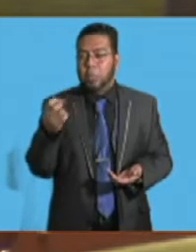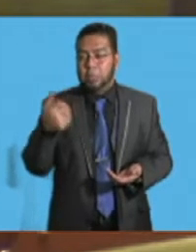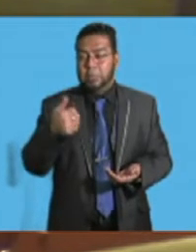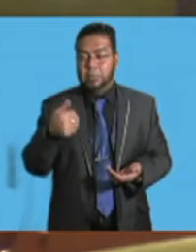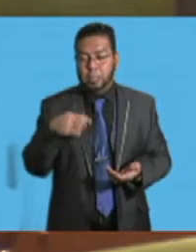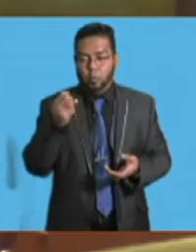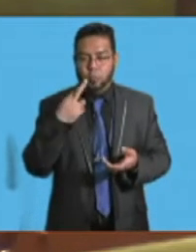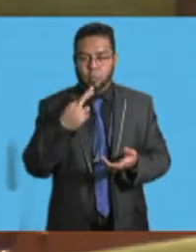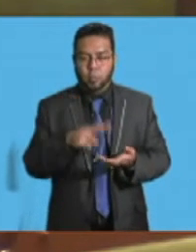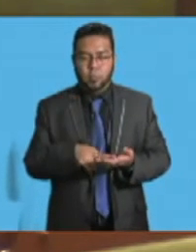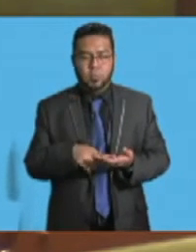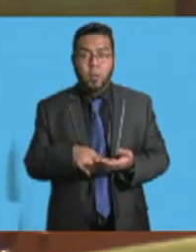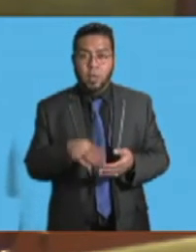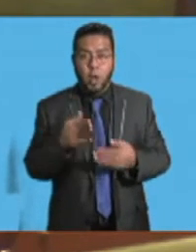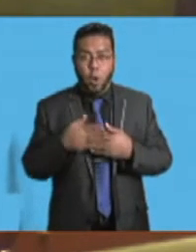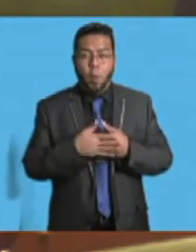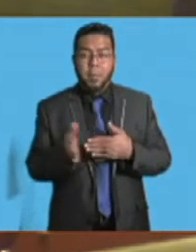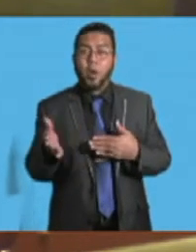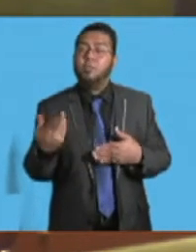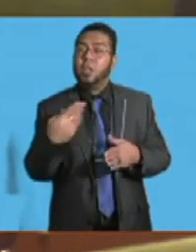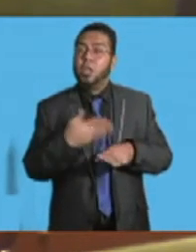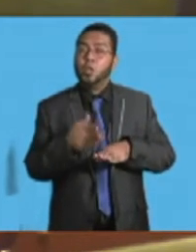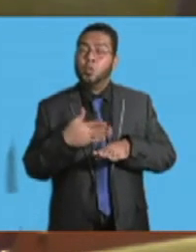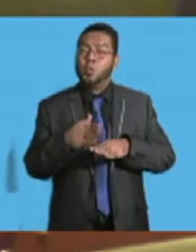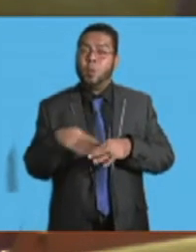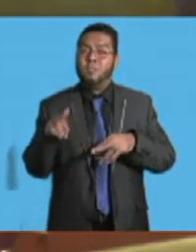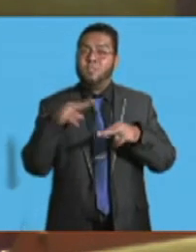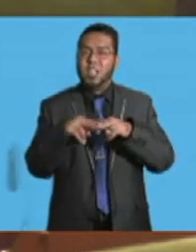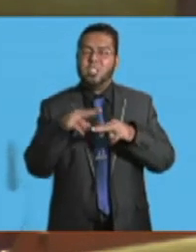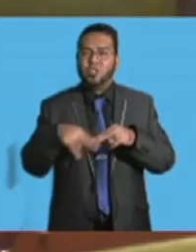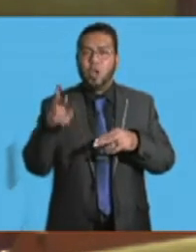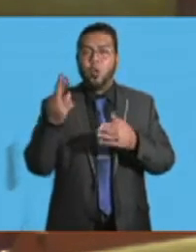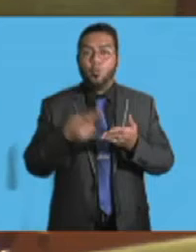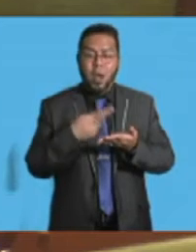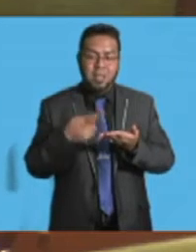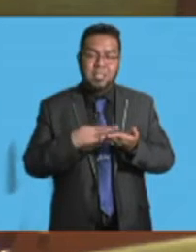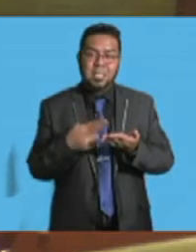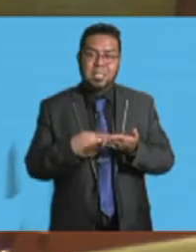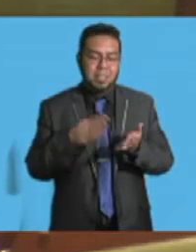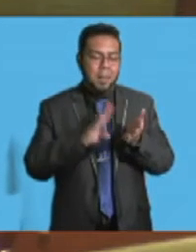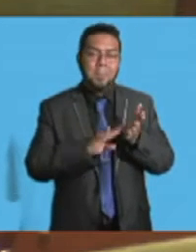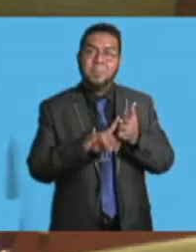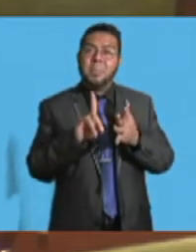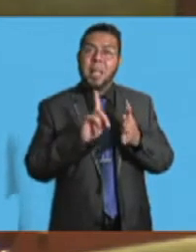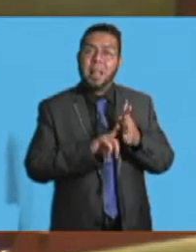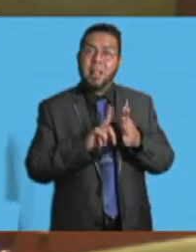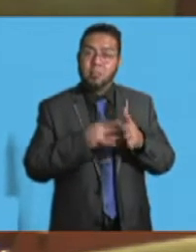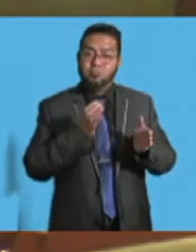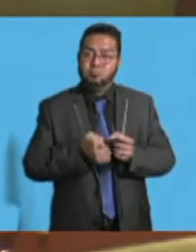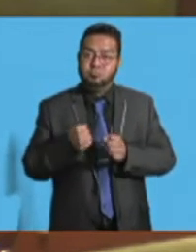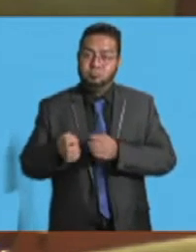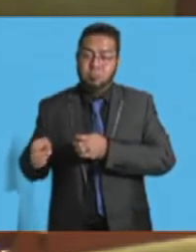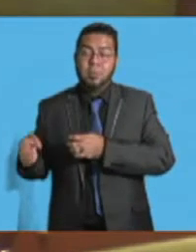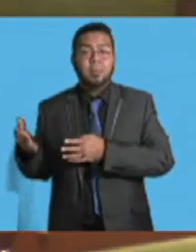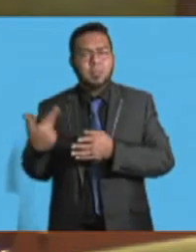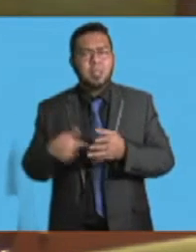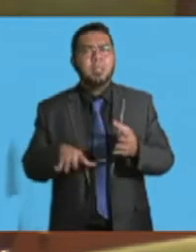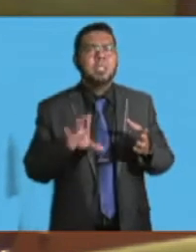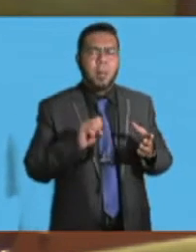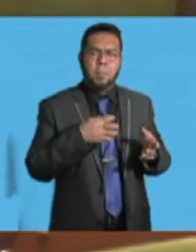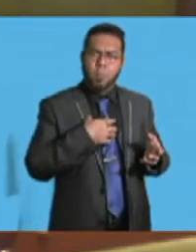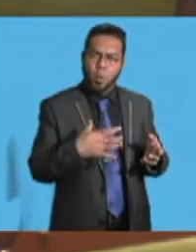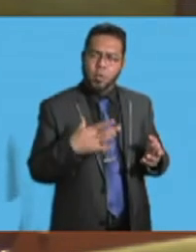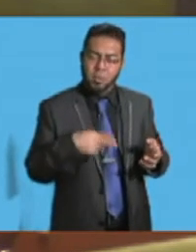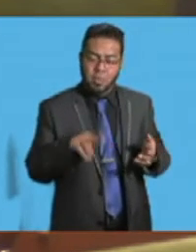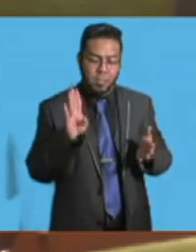recent opening of the new rice mill, Fiji Rice Limited at Dreketi, will provide opportunities to our rice farmers to produce more given that the mill needs